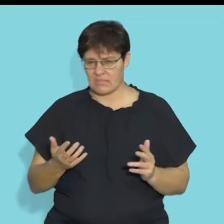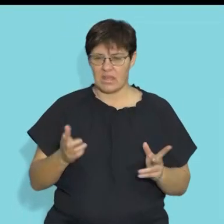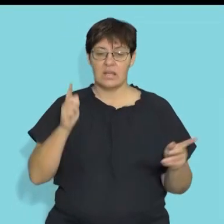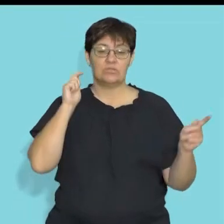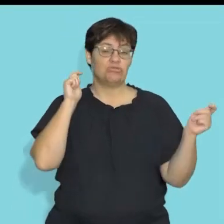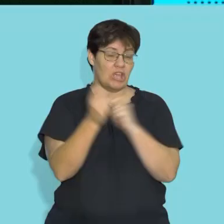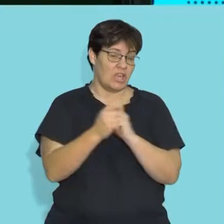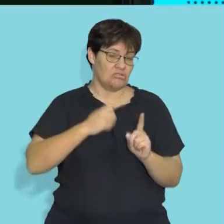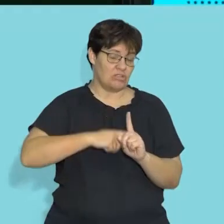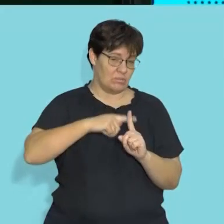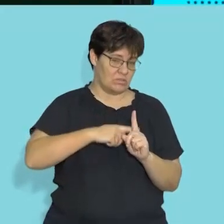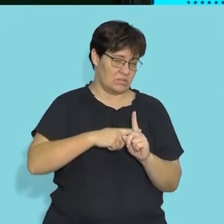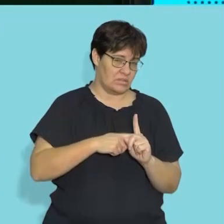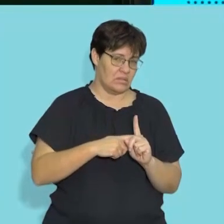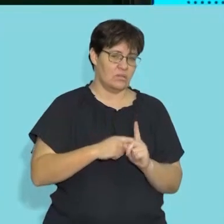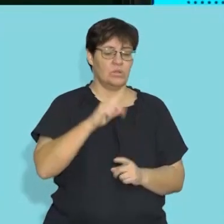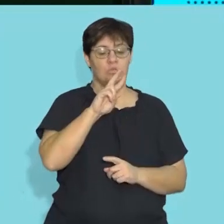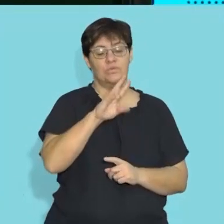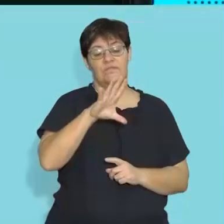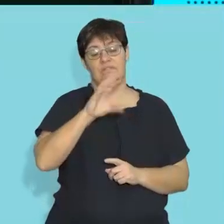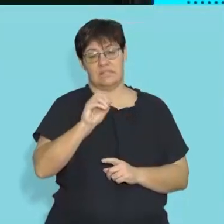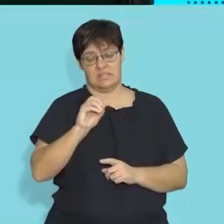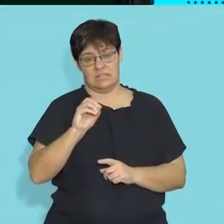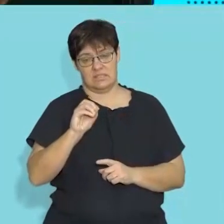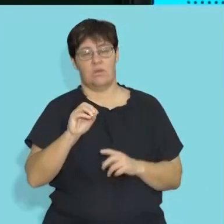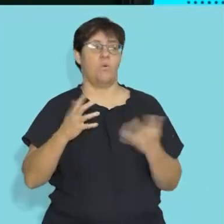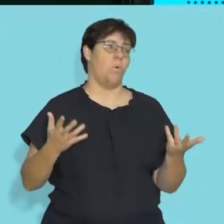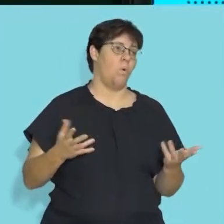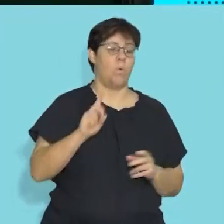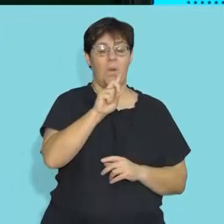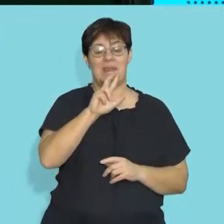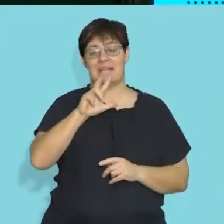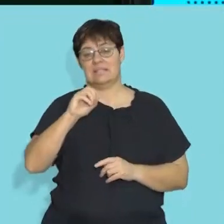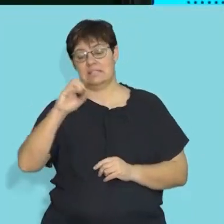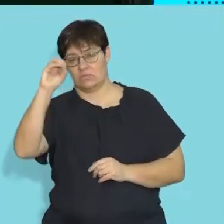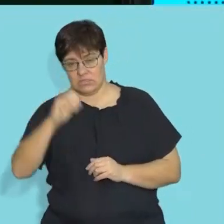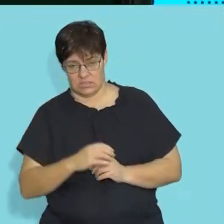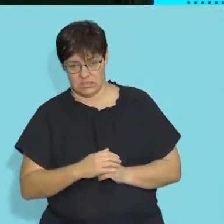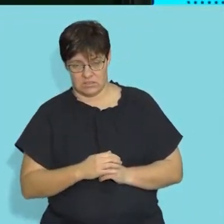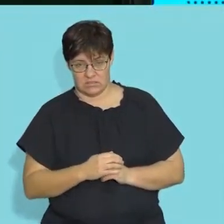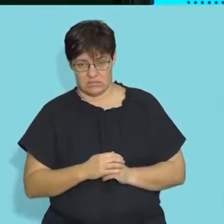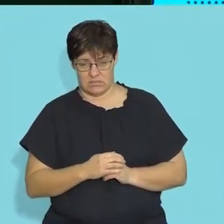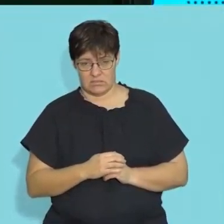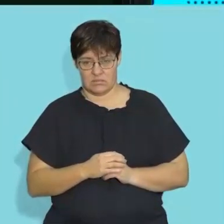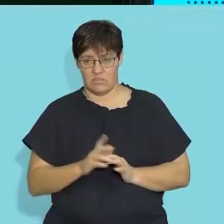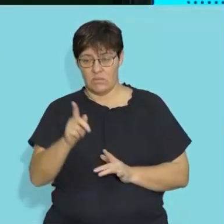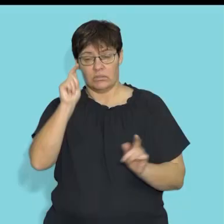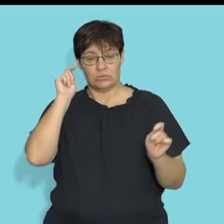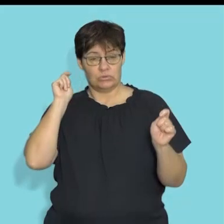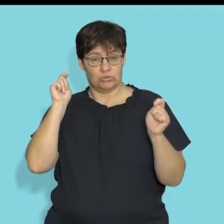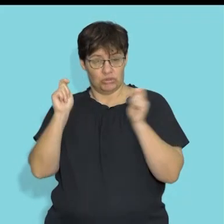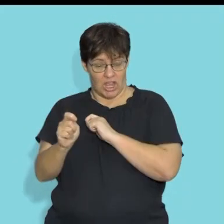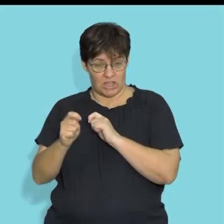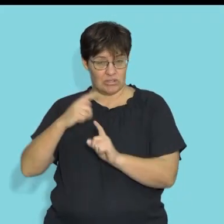this temperature to 250 degrees or to 180 degrees, as soon as we change